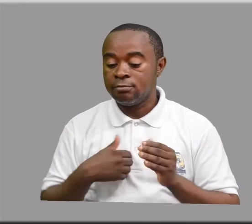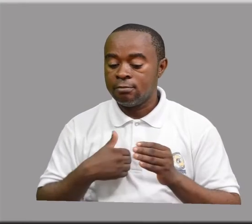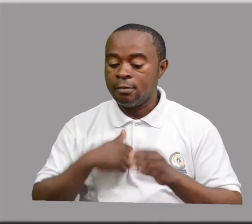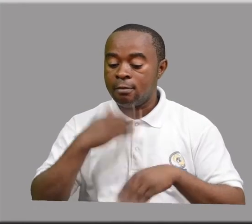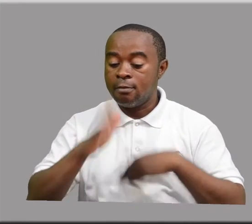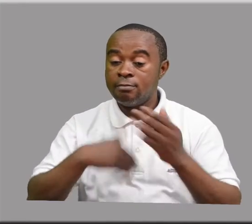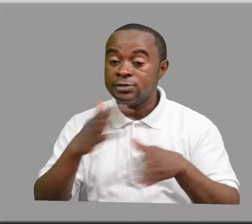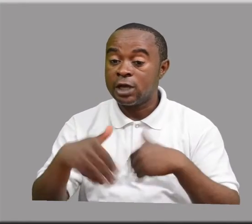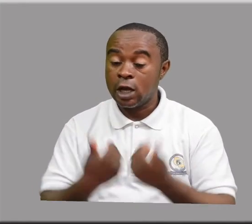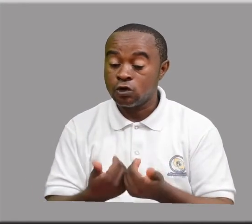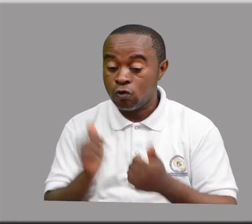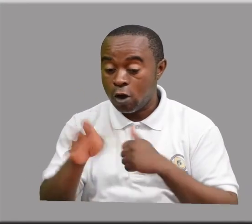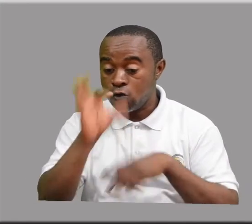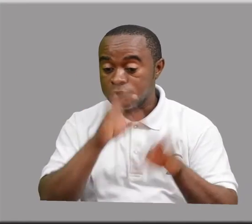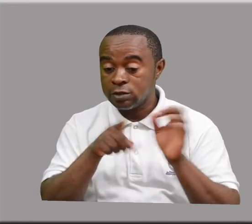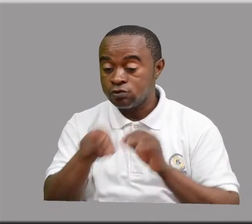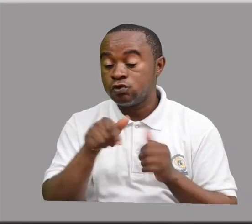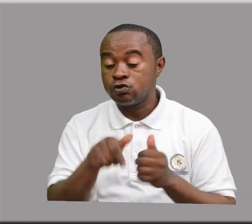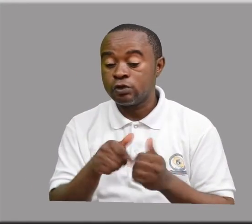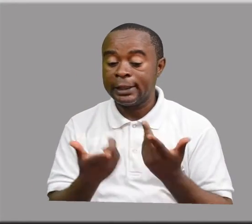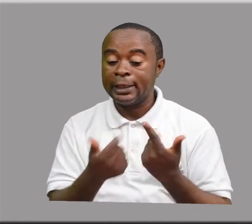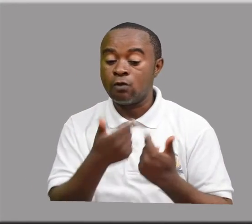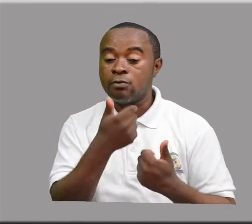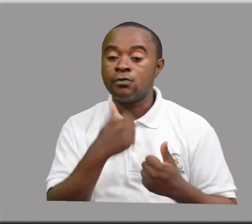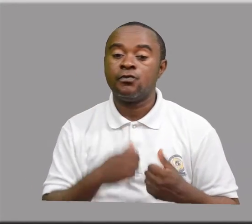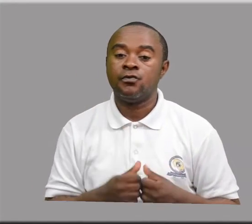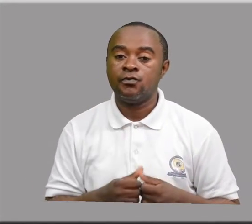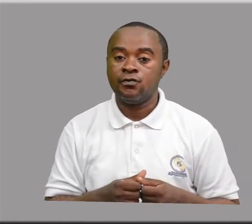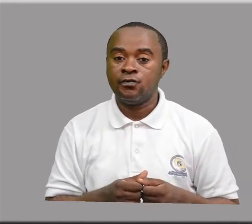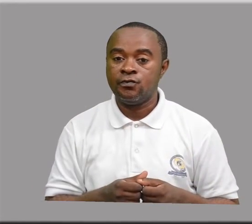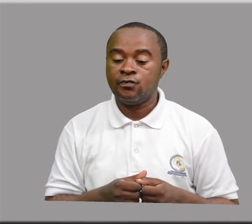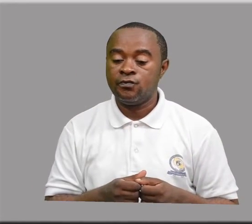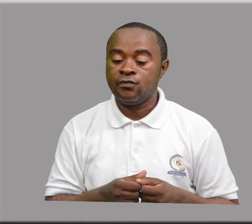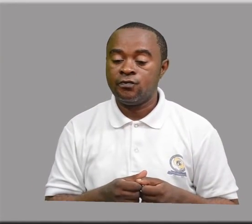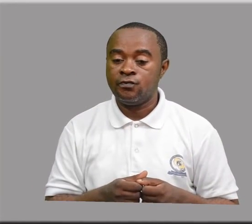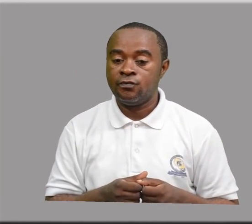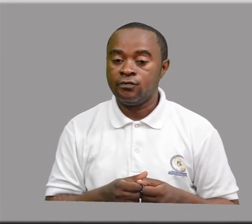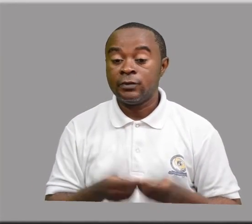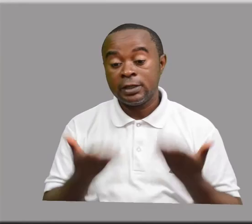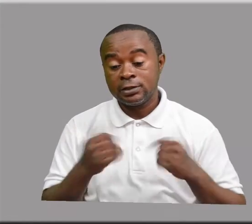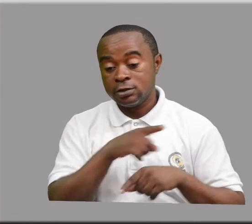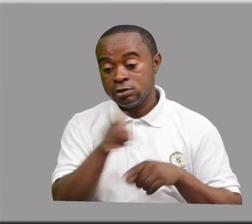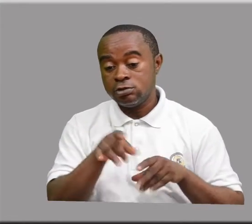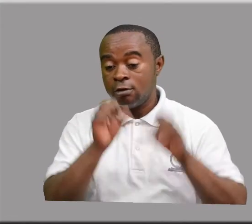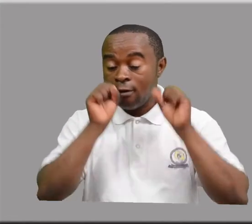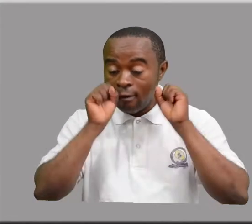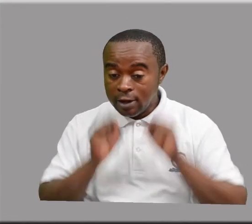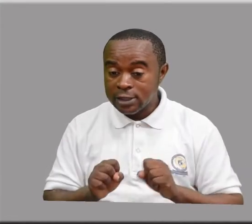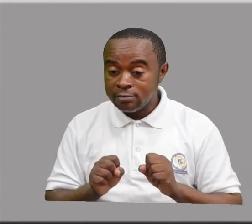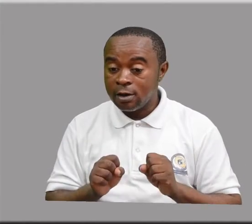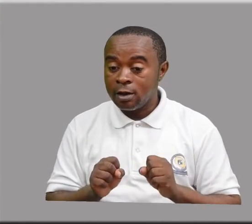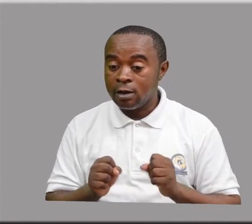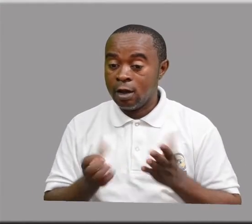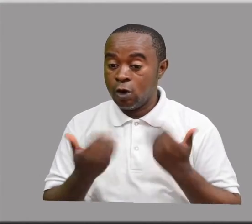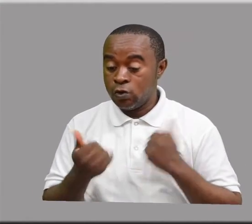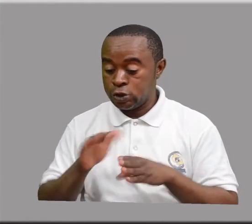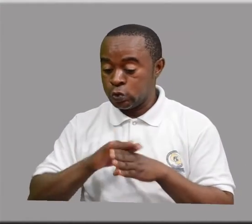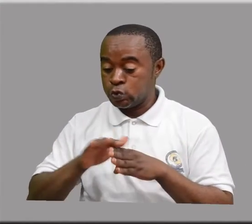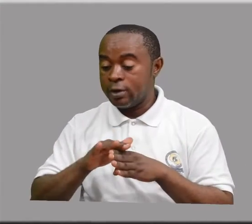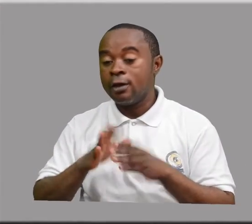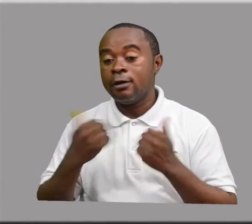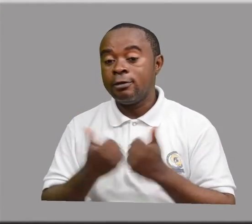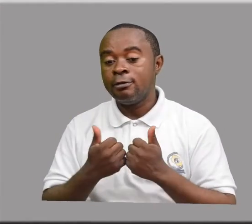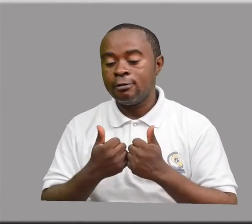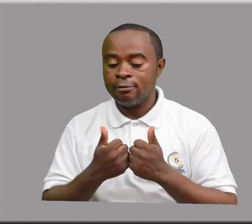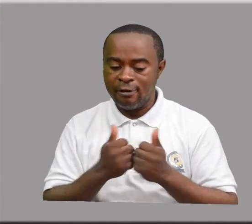is different from the process of analyzing quantitative data. So you have to use the research